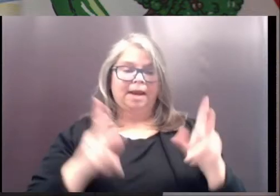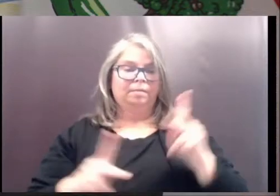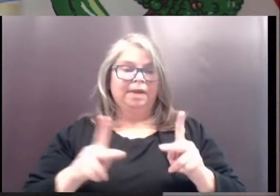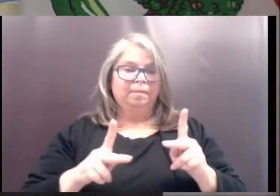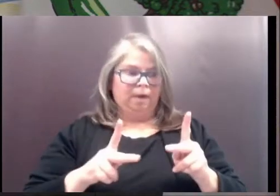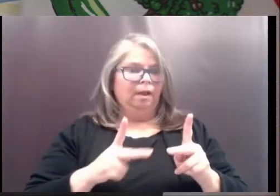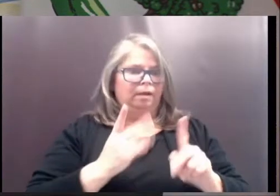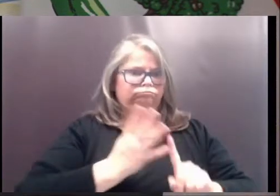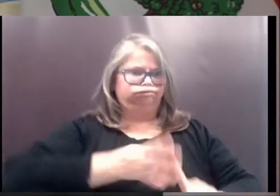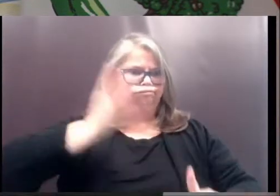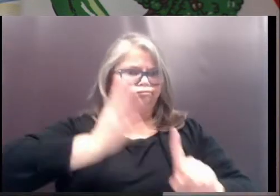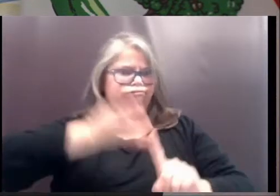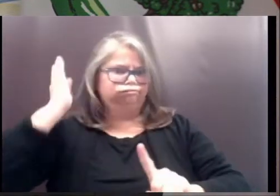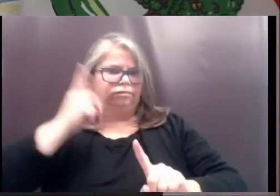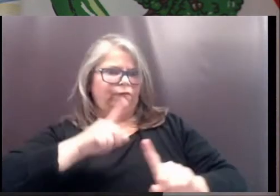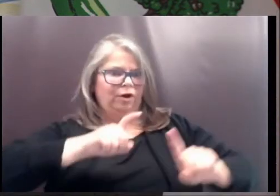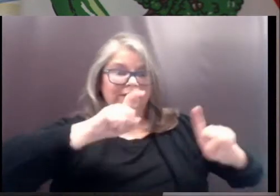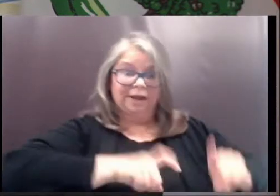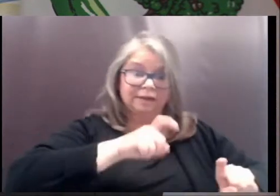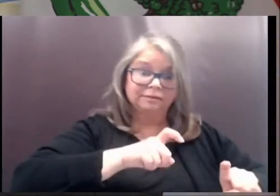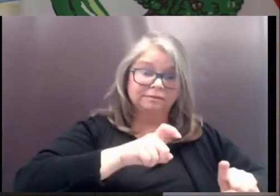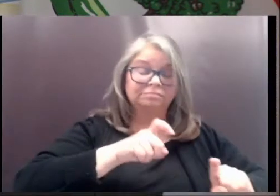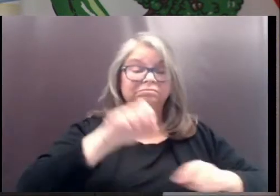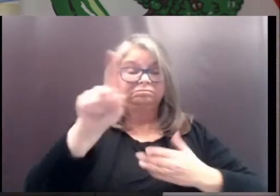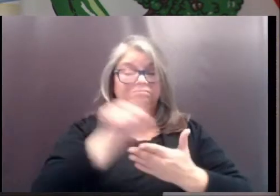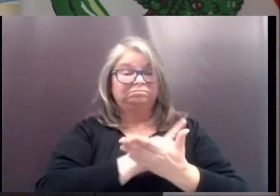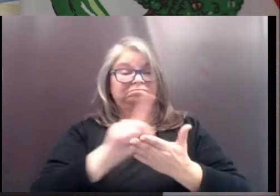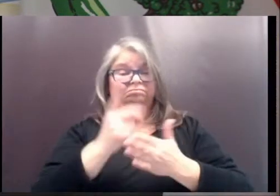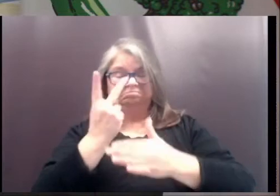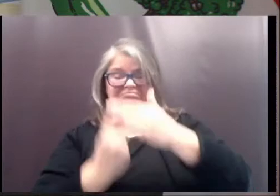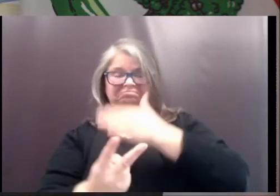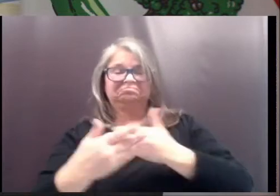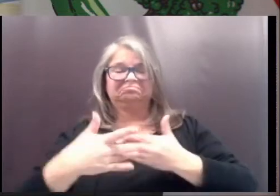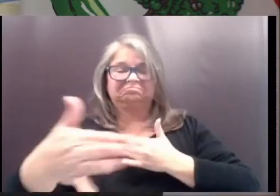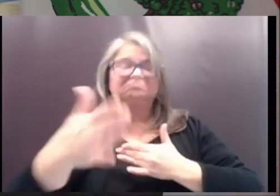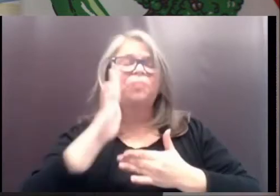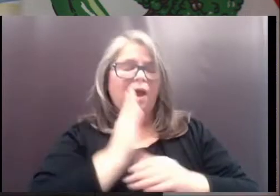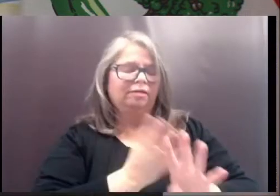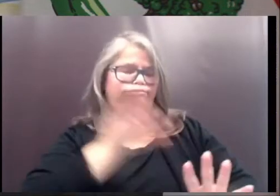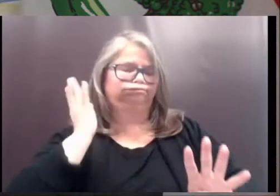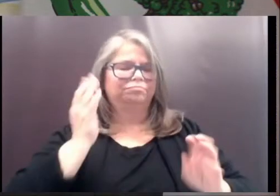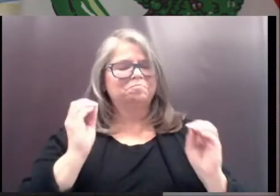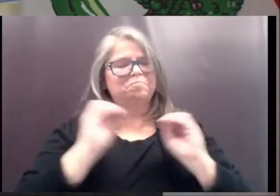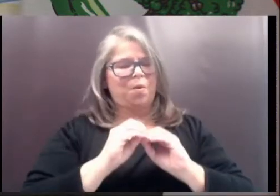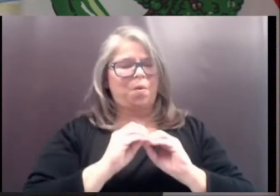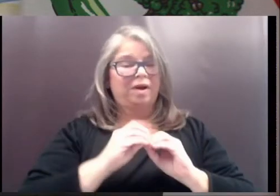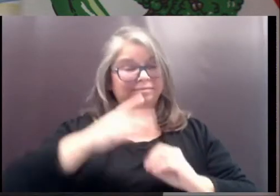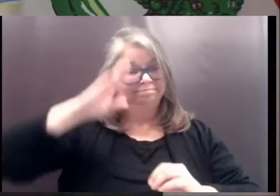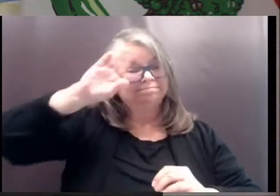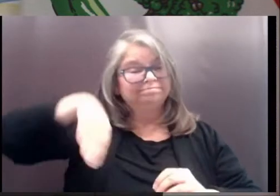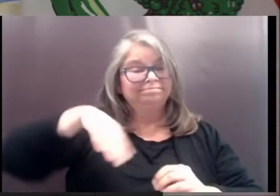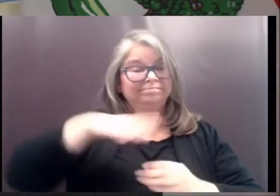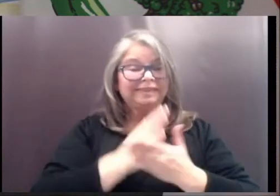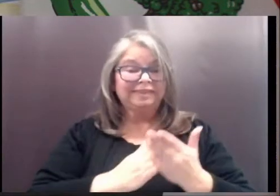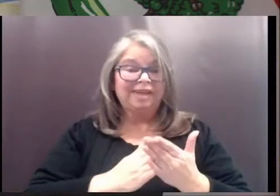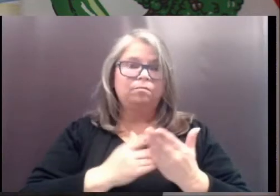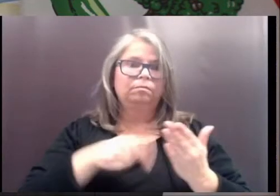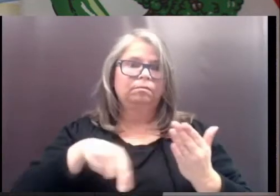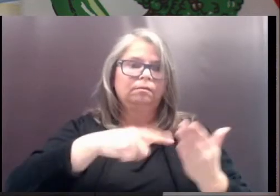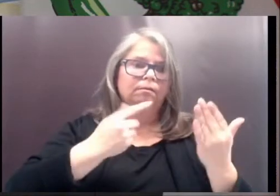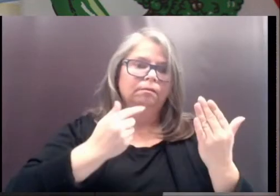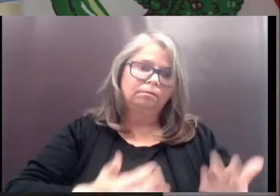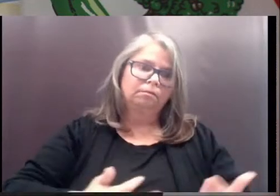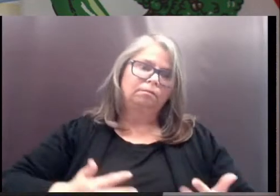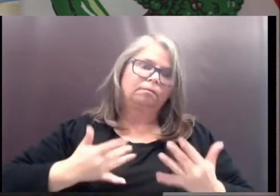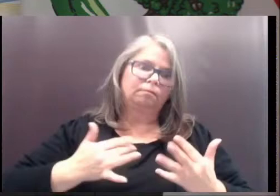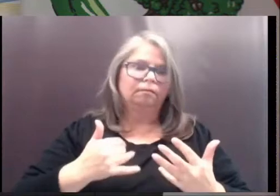expected throughout the week at our testing sites. We appreciate there are long waits for some receiving tests today, as a large segment of